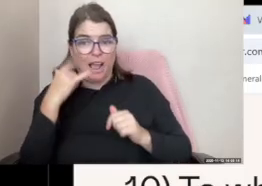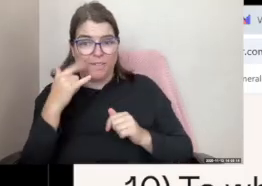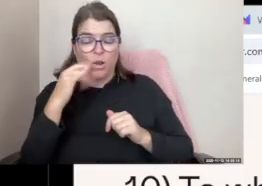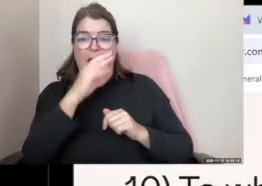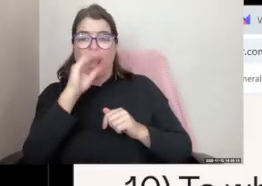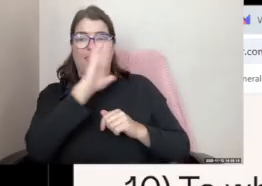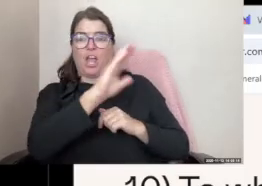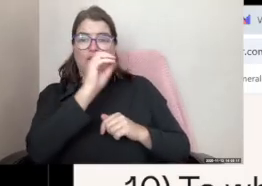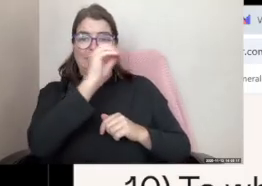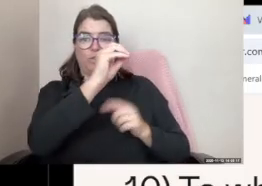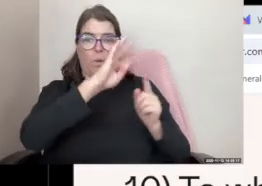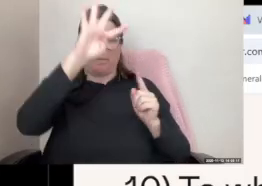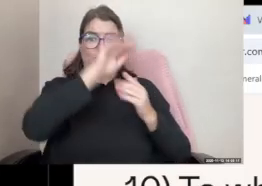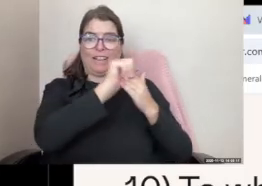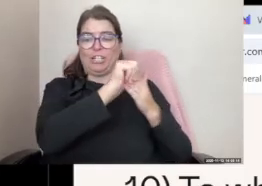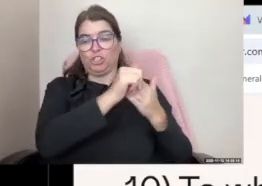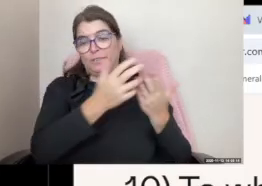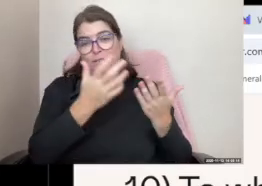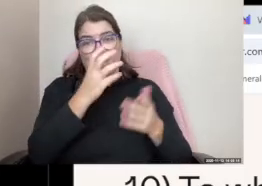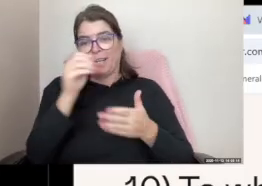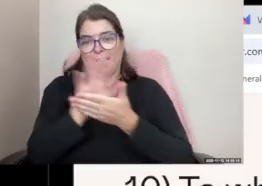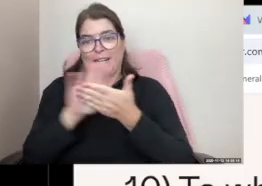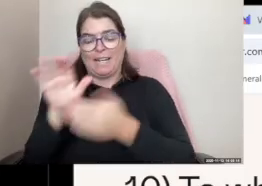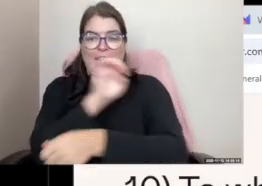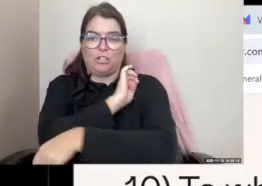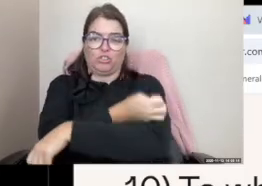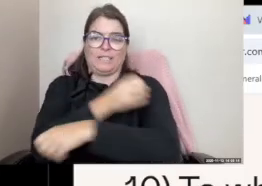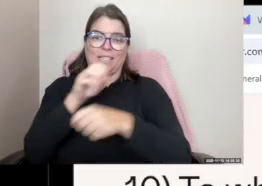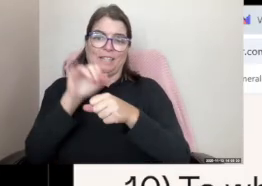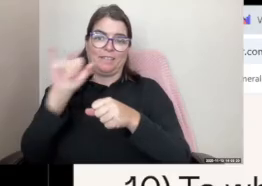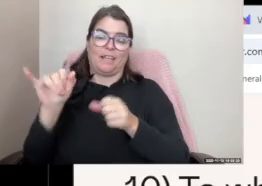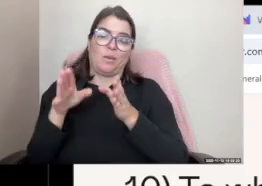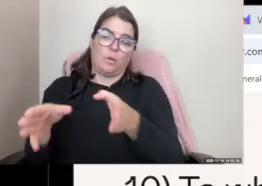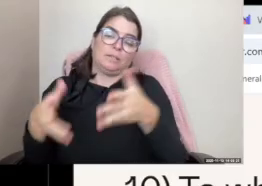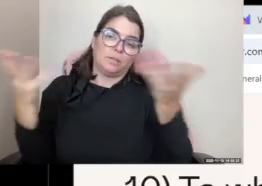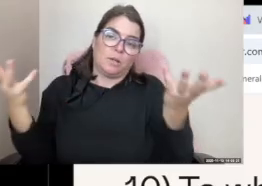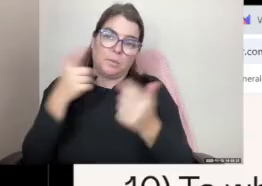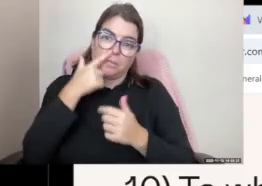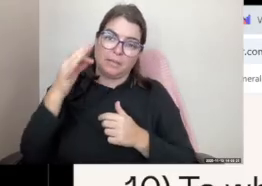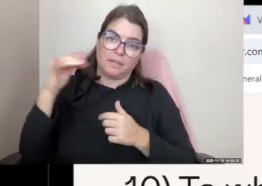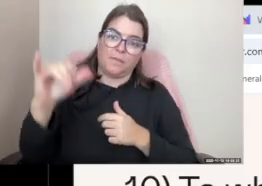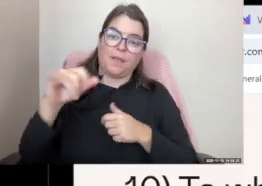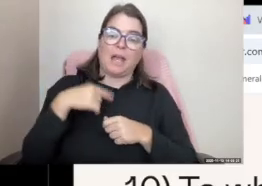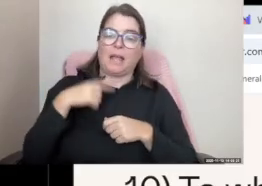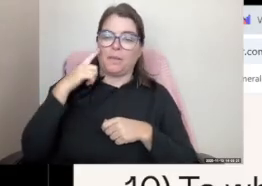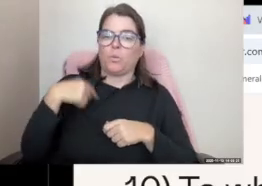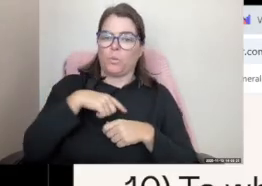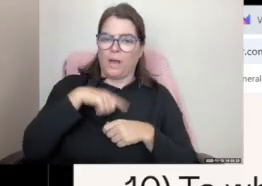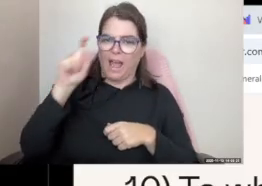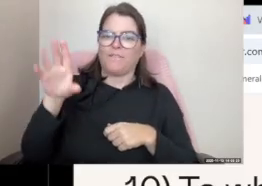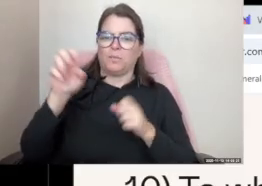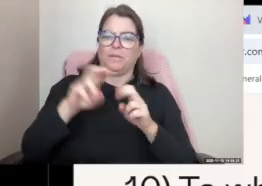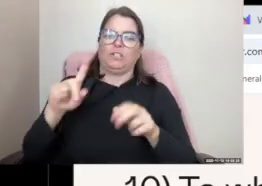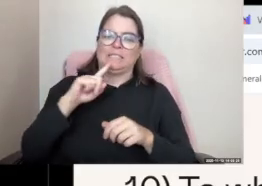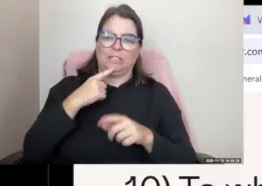or cede further power to the federal government, who has shown a level of vindictiveness to California